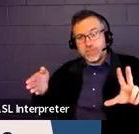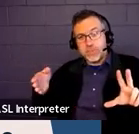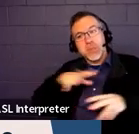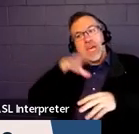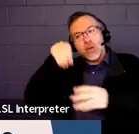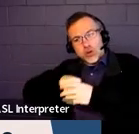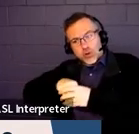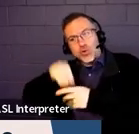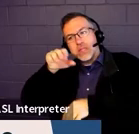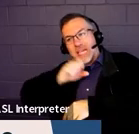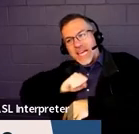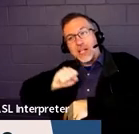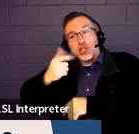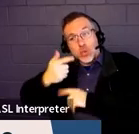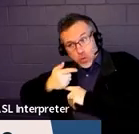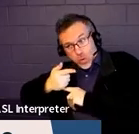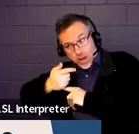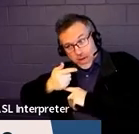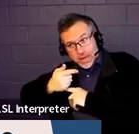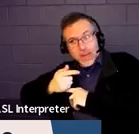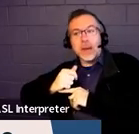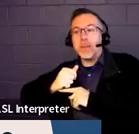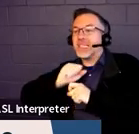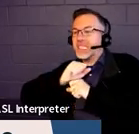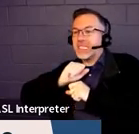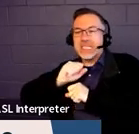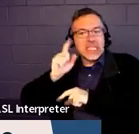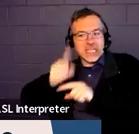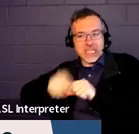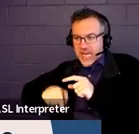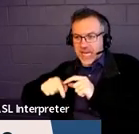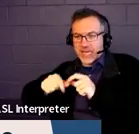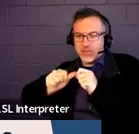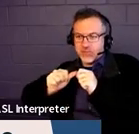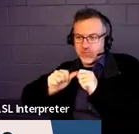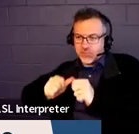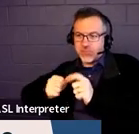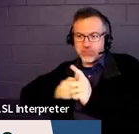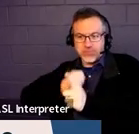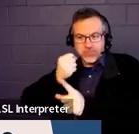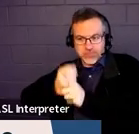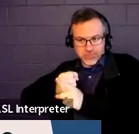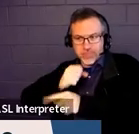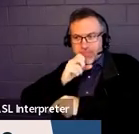but nothing at 22.